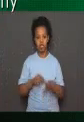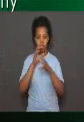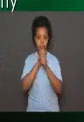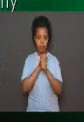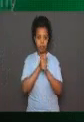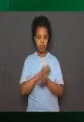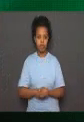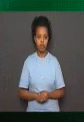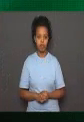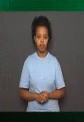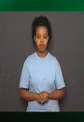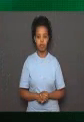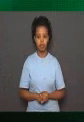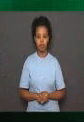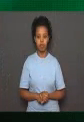Time's up.